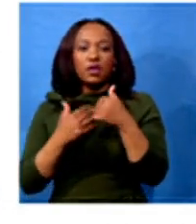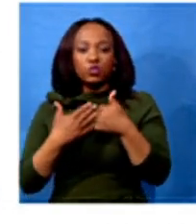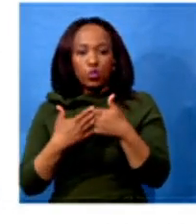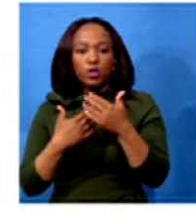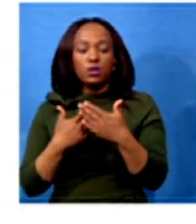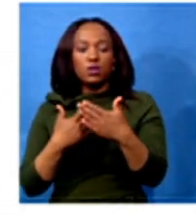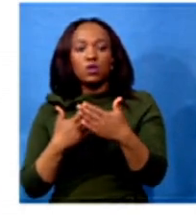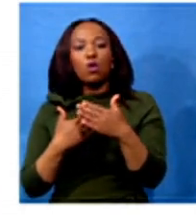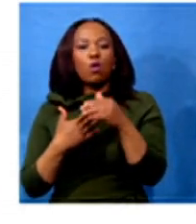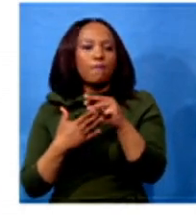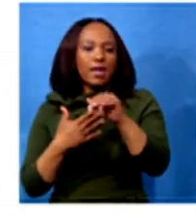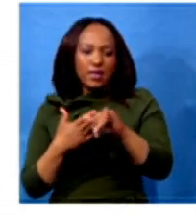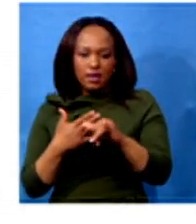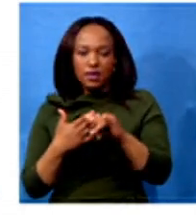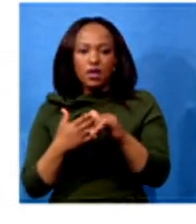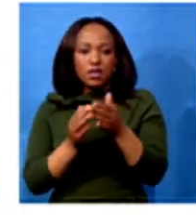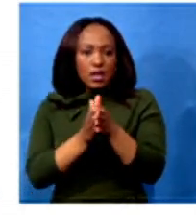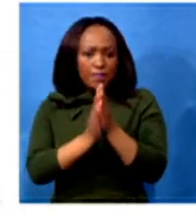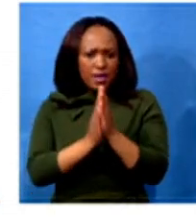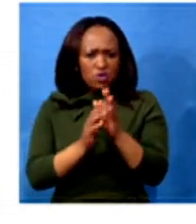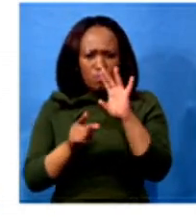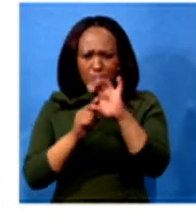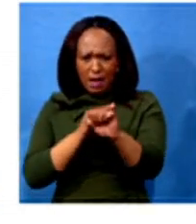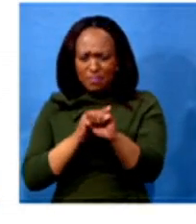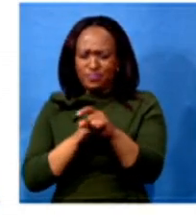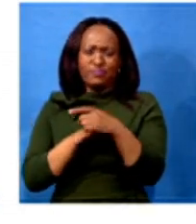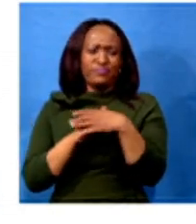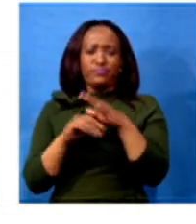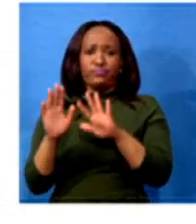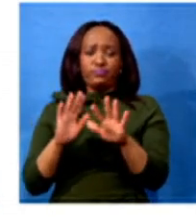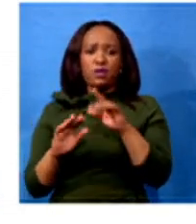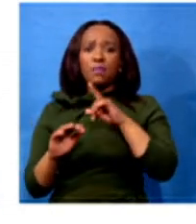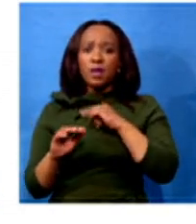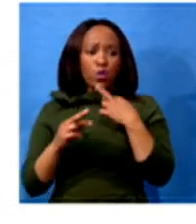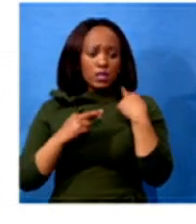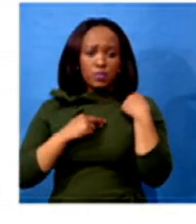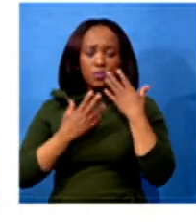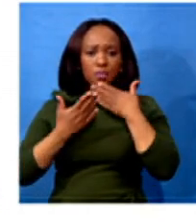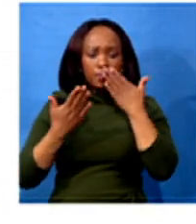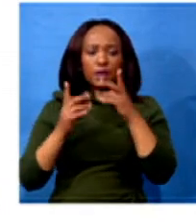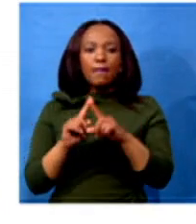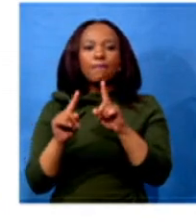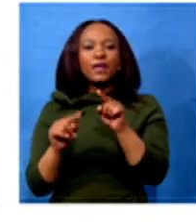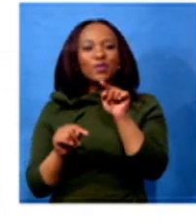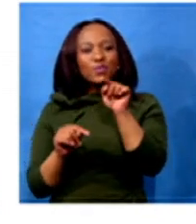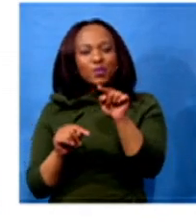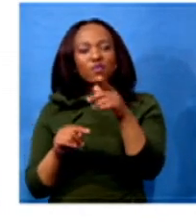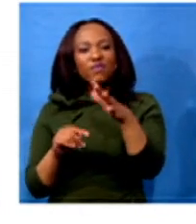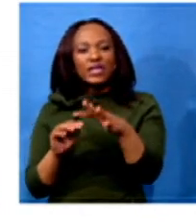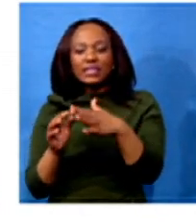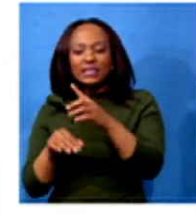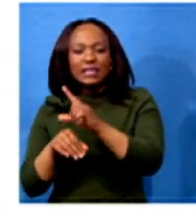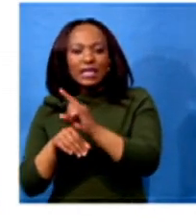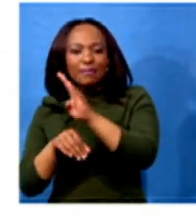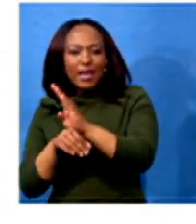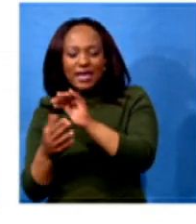and the process is what is found wanting, not because we're irresponsible, but because you were actually in the database,